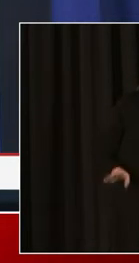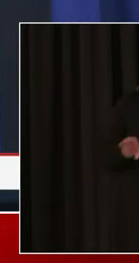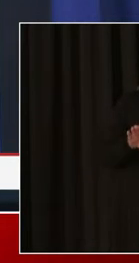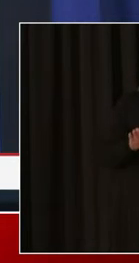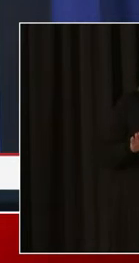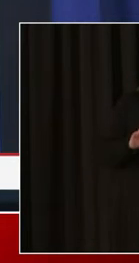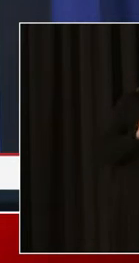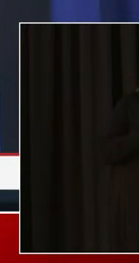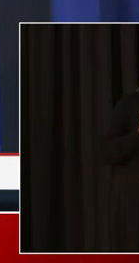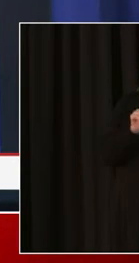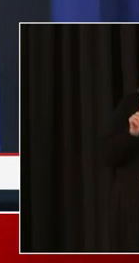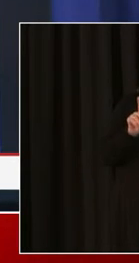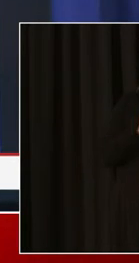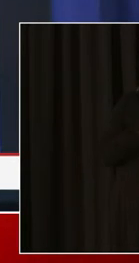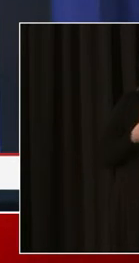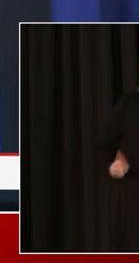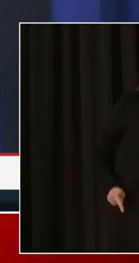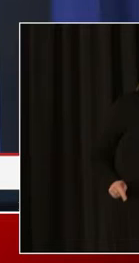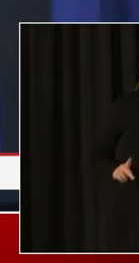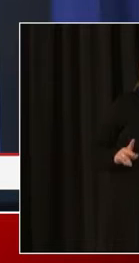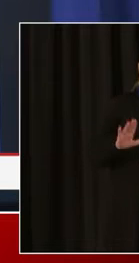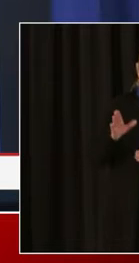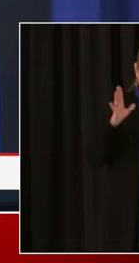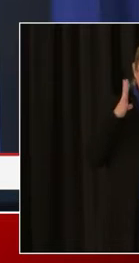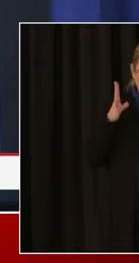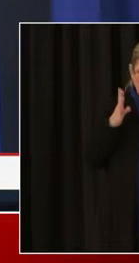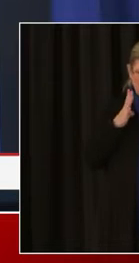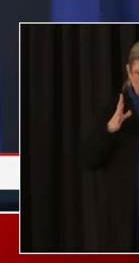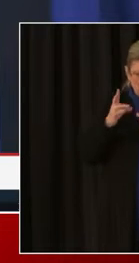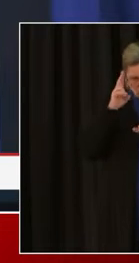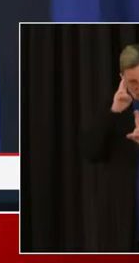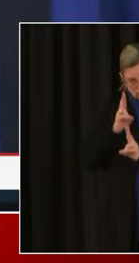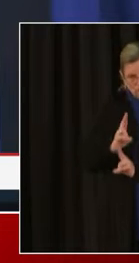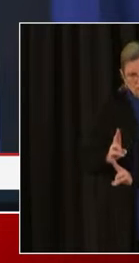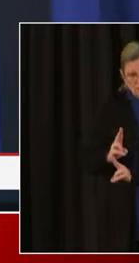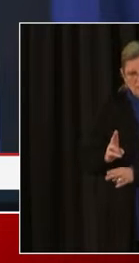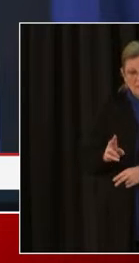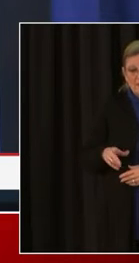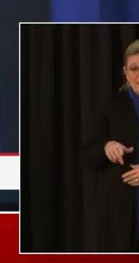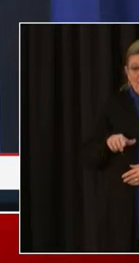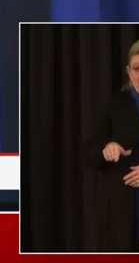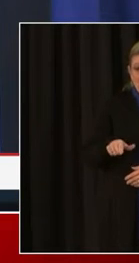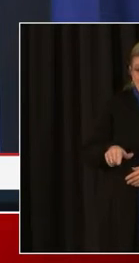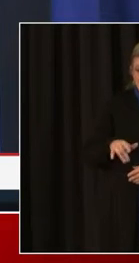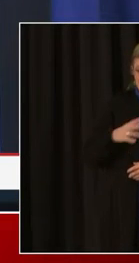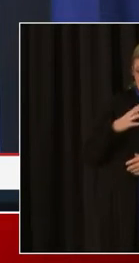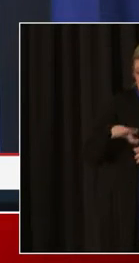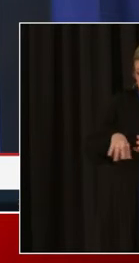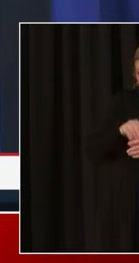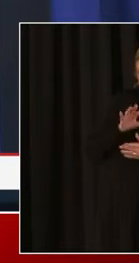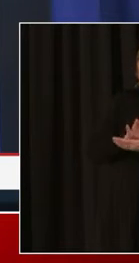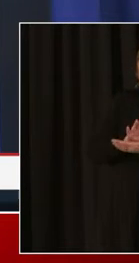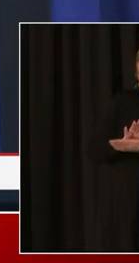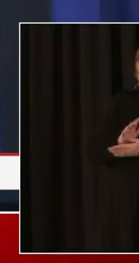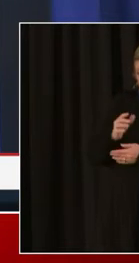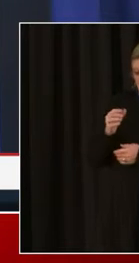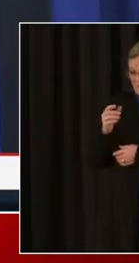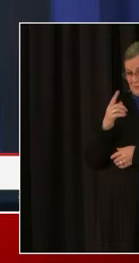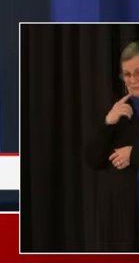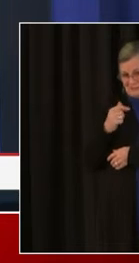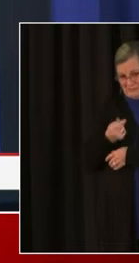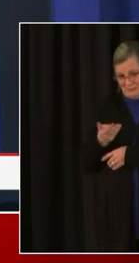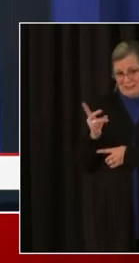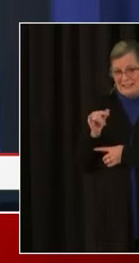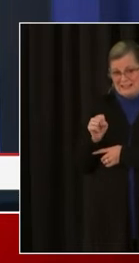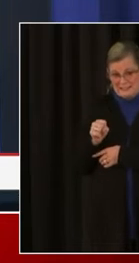King Jr. Day. Also, January the 19th is a day out of school for students and teachers.